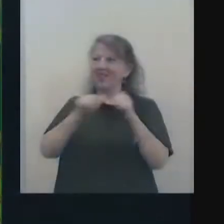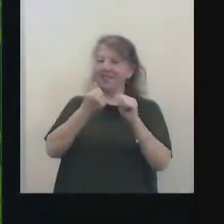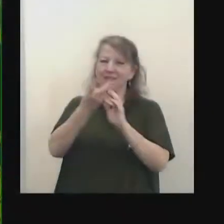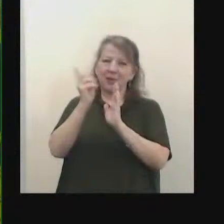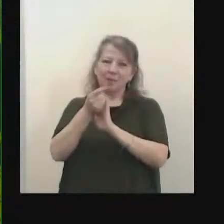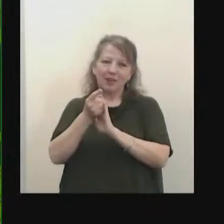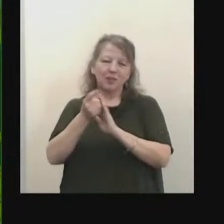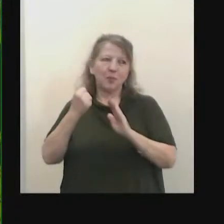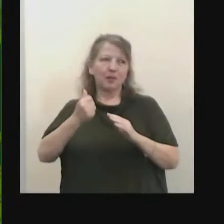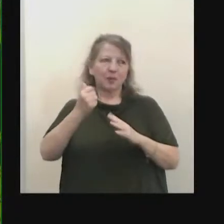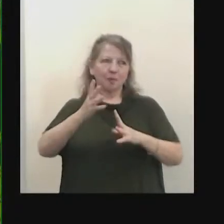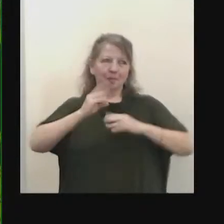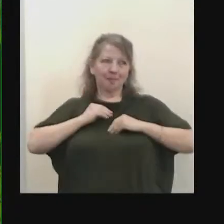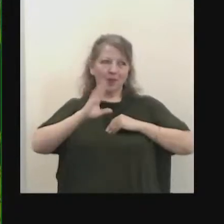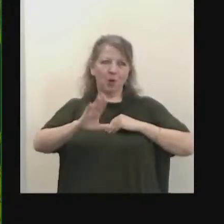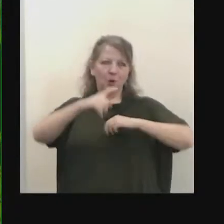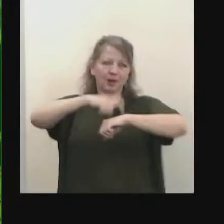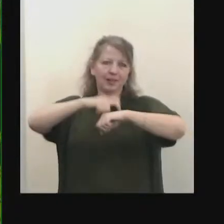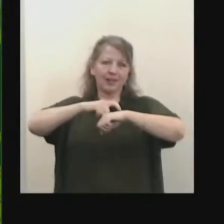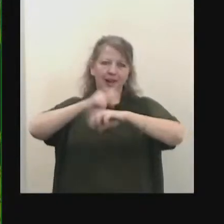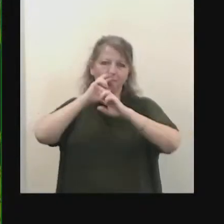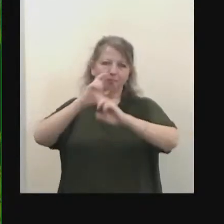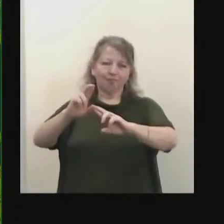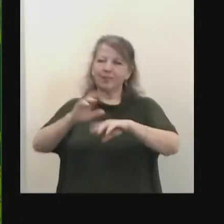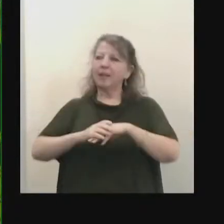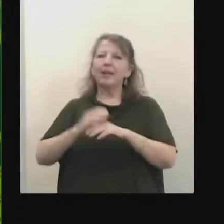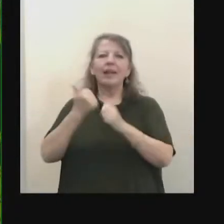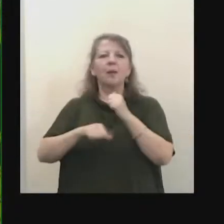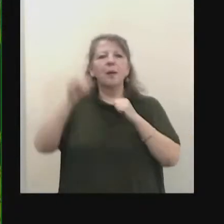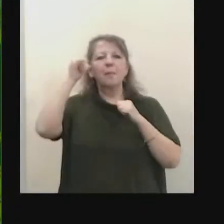her time. So is anybody on from the Buffalo News?